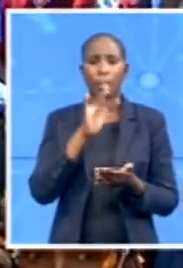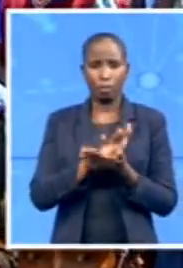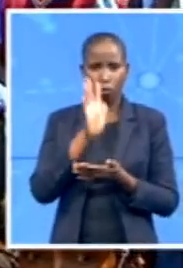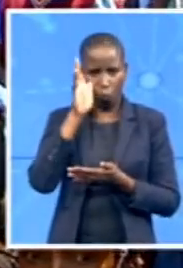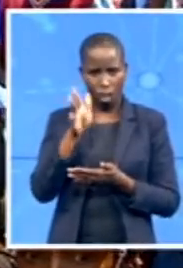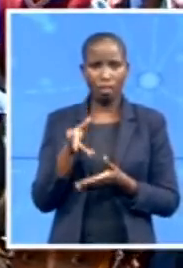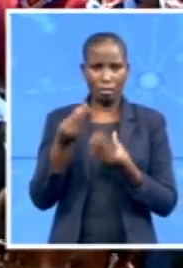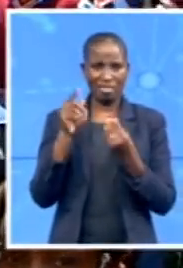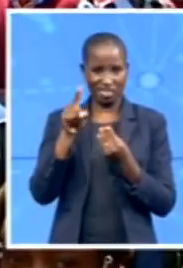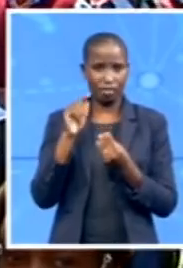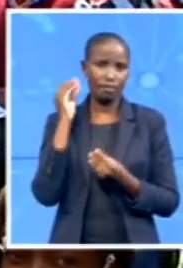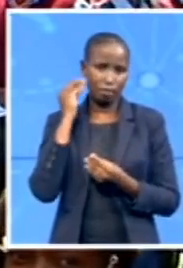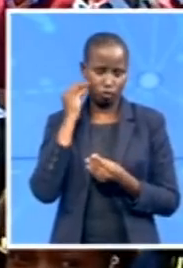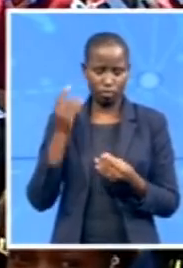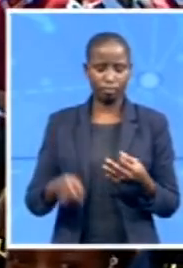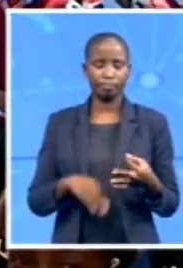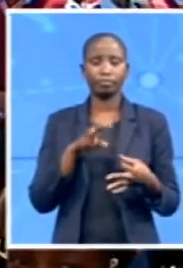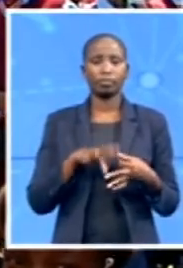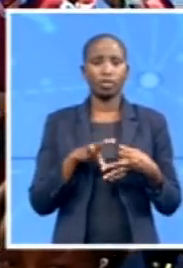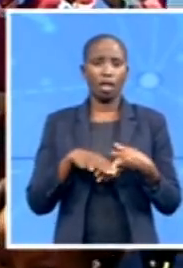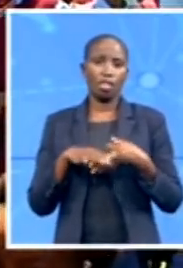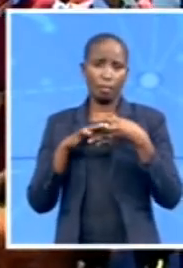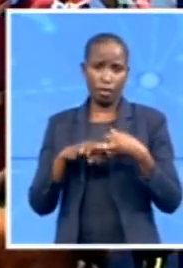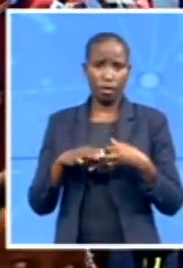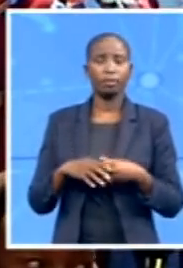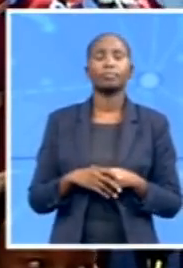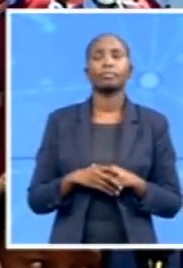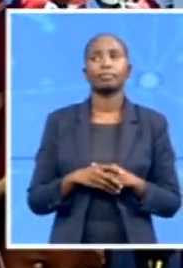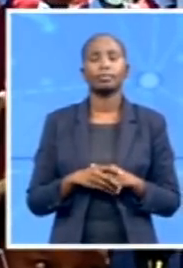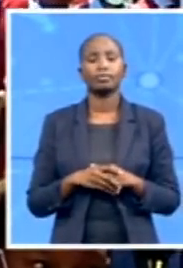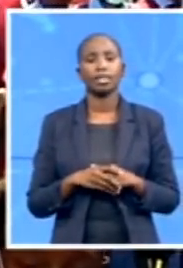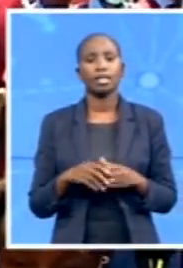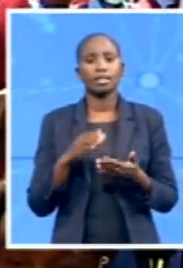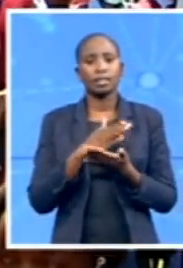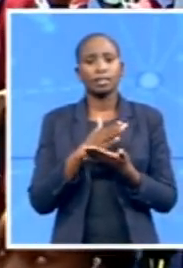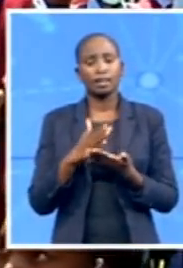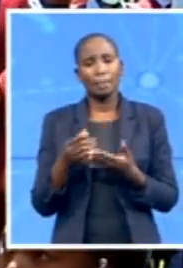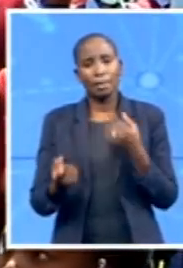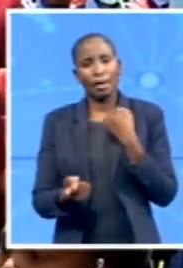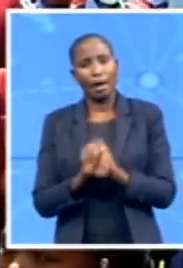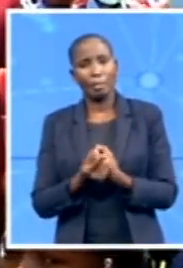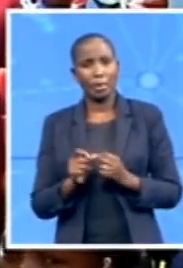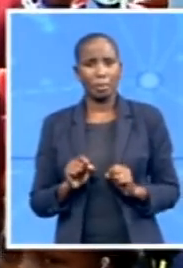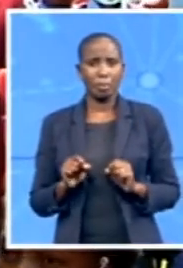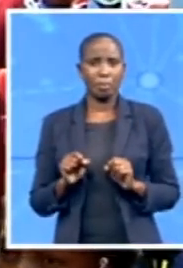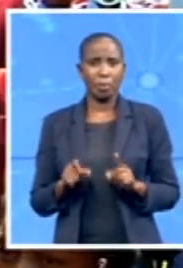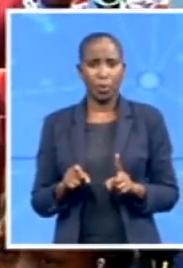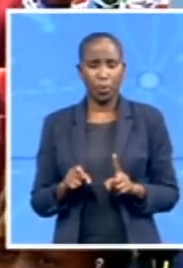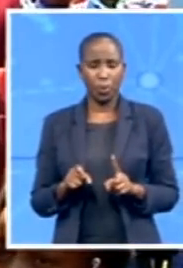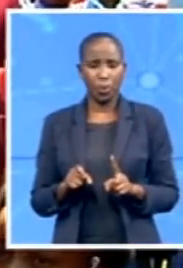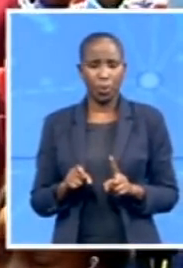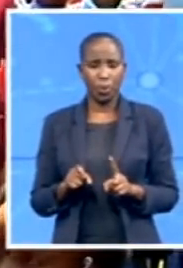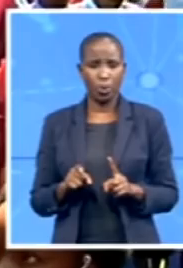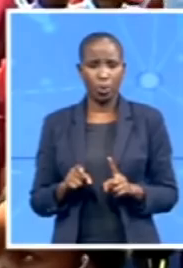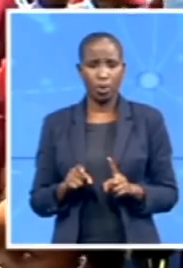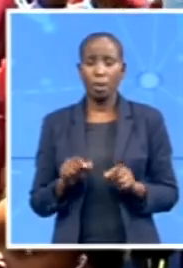part, those that got injured and they were not supported, I'll request that when